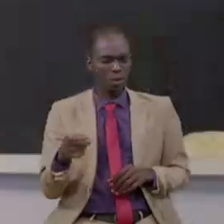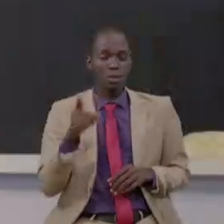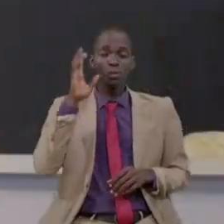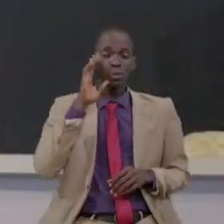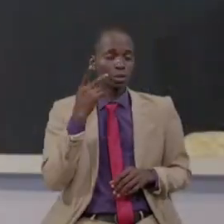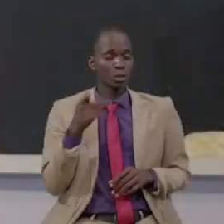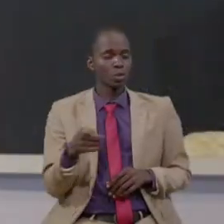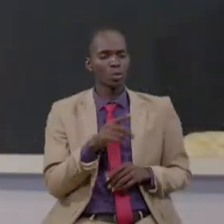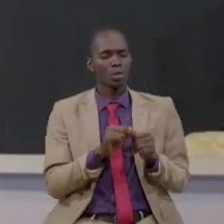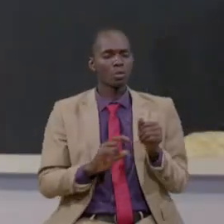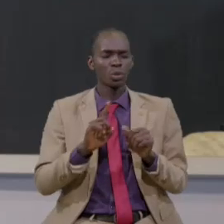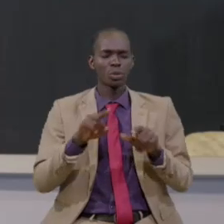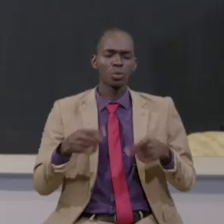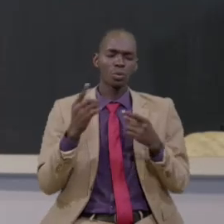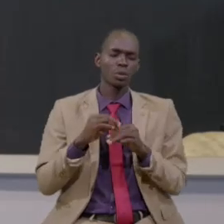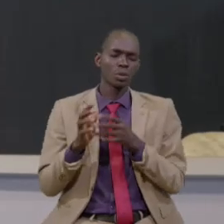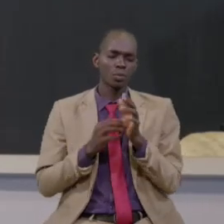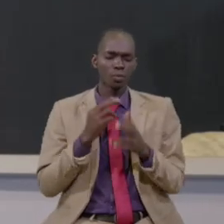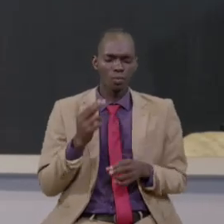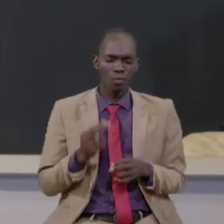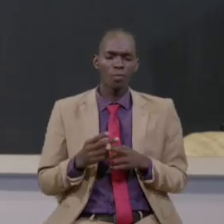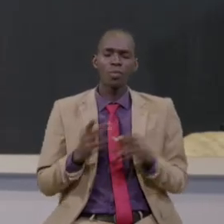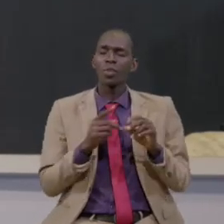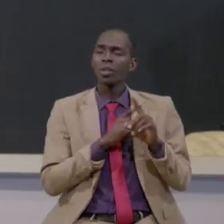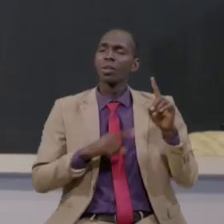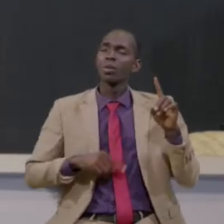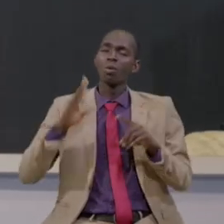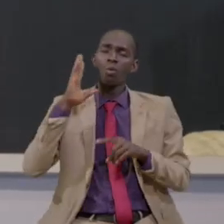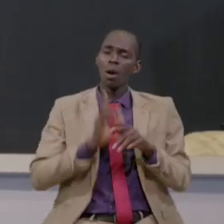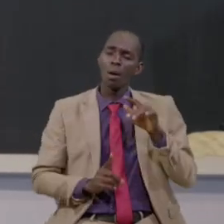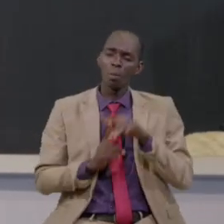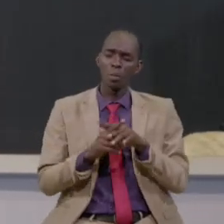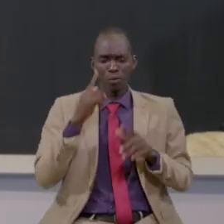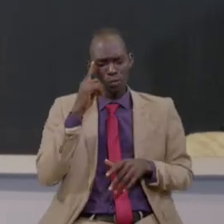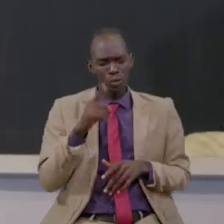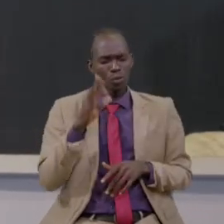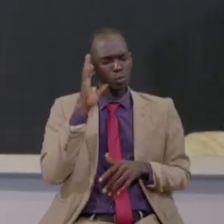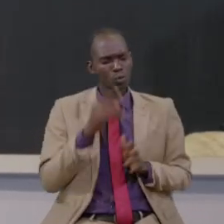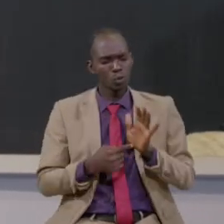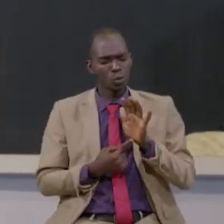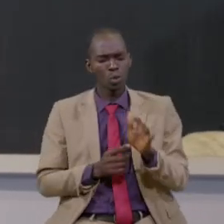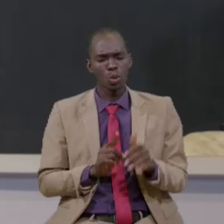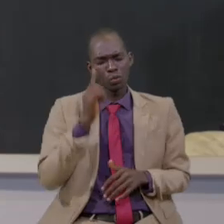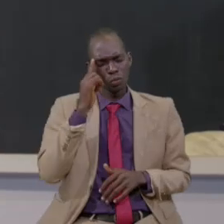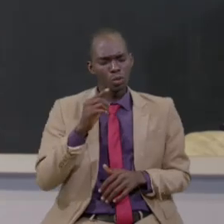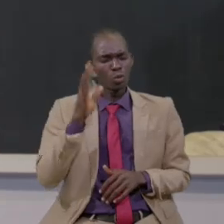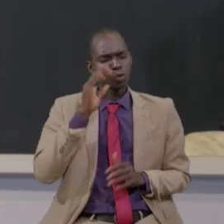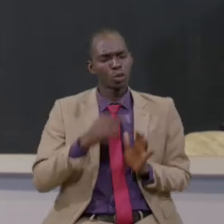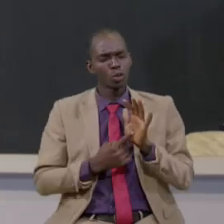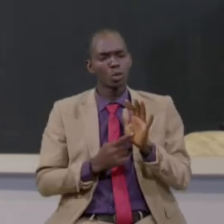show up. He will manifest his power on you, on your